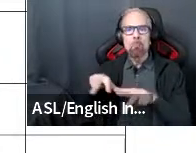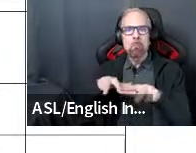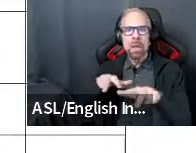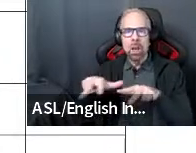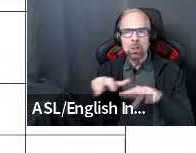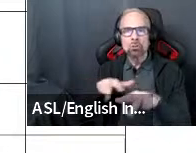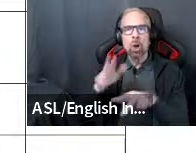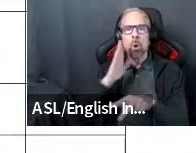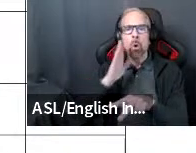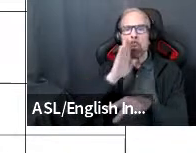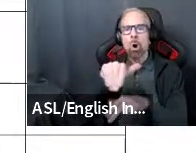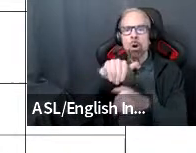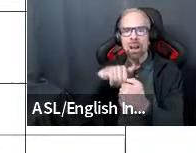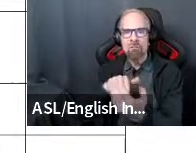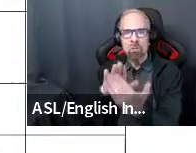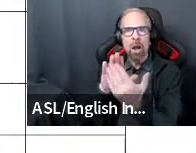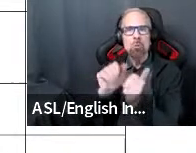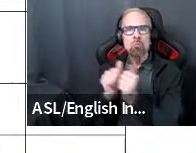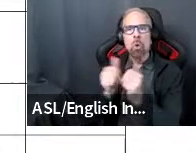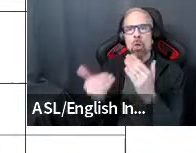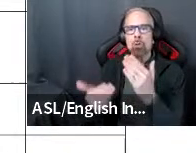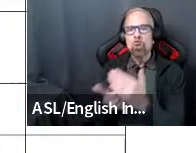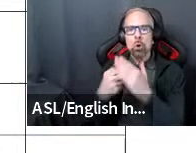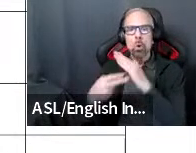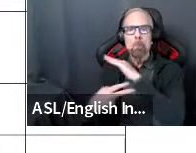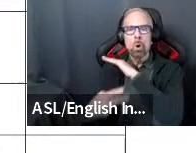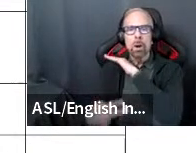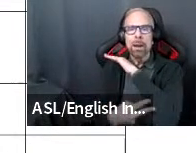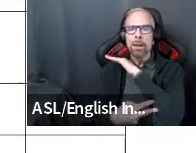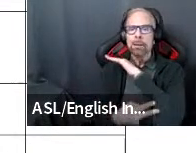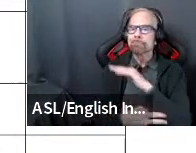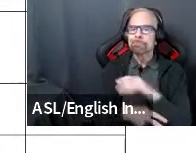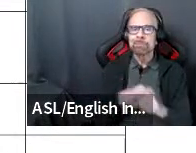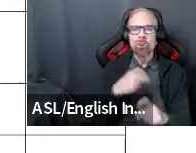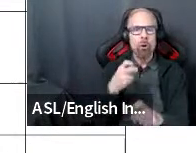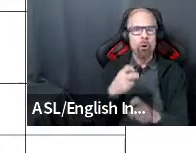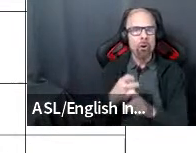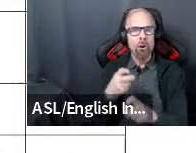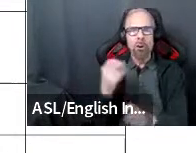come into with the new bridge, you can't really tell